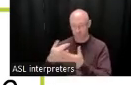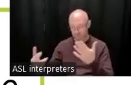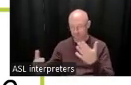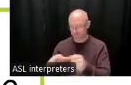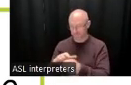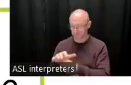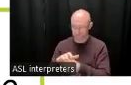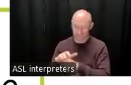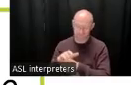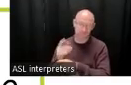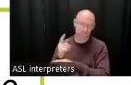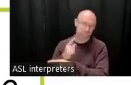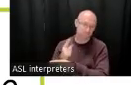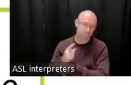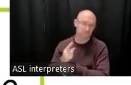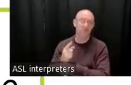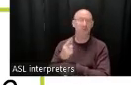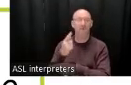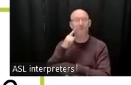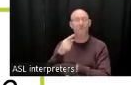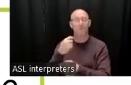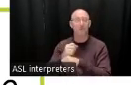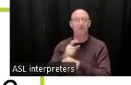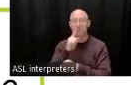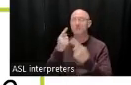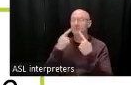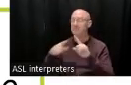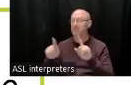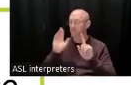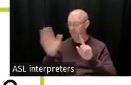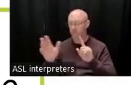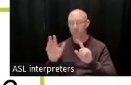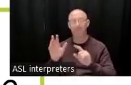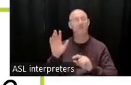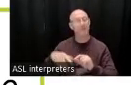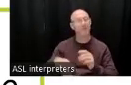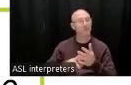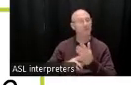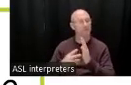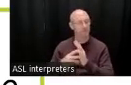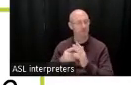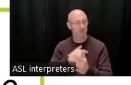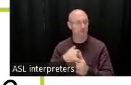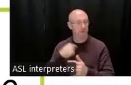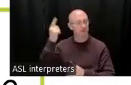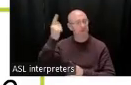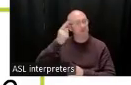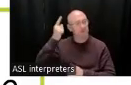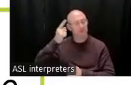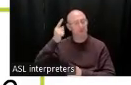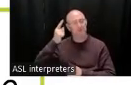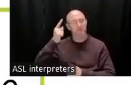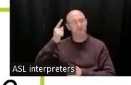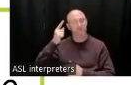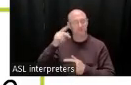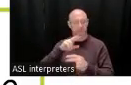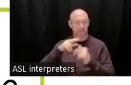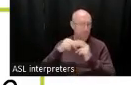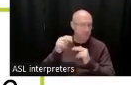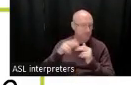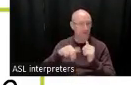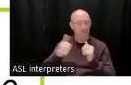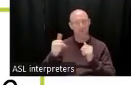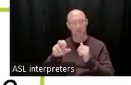to ensure the successful execution of the proposed work. So that is where we most solidly consider the facilities and other